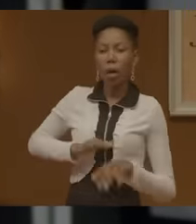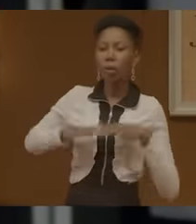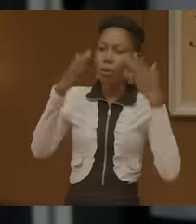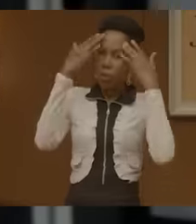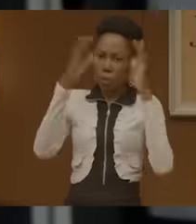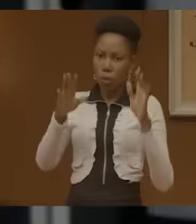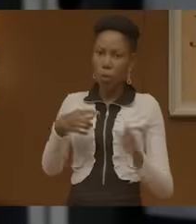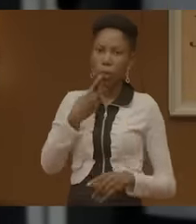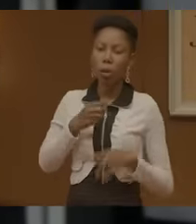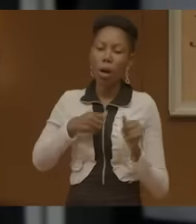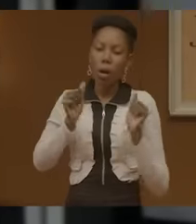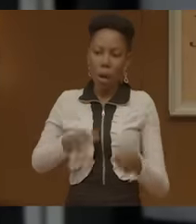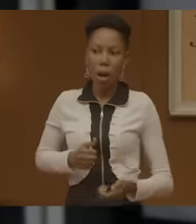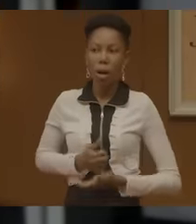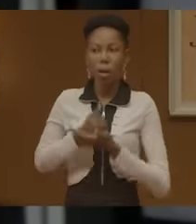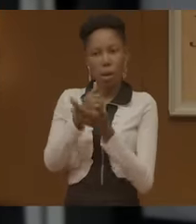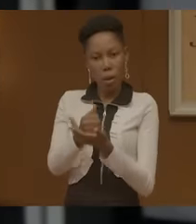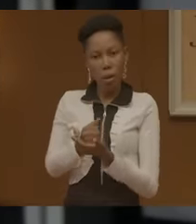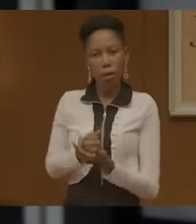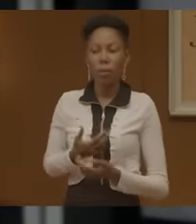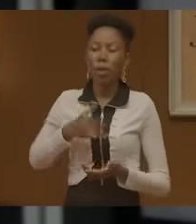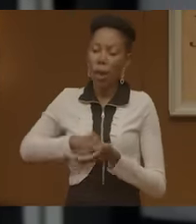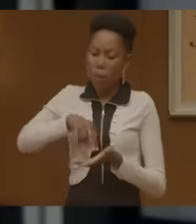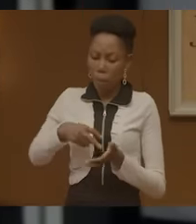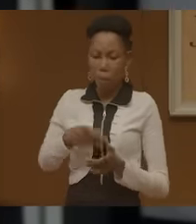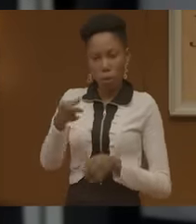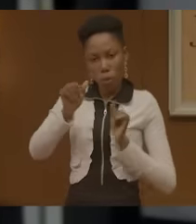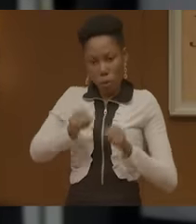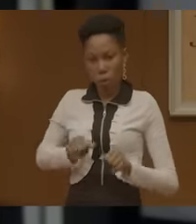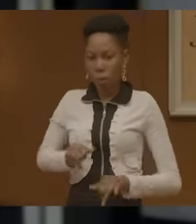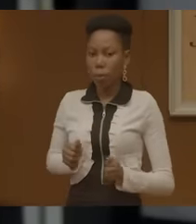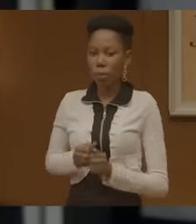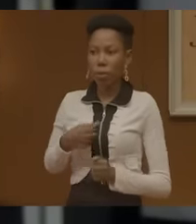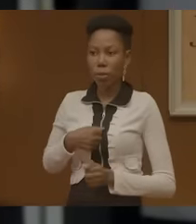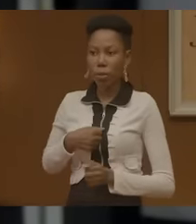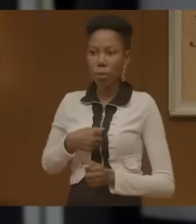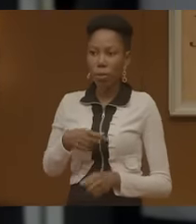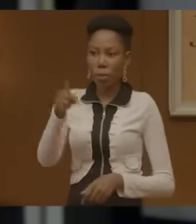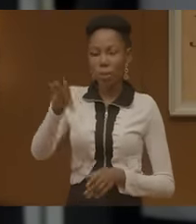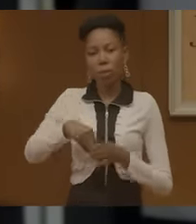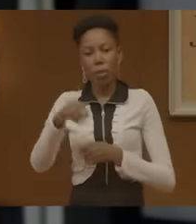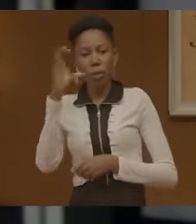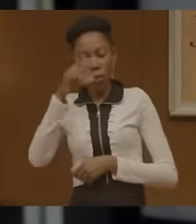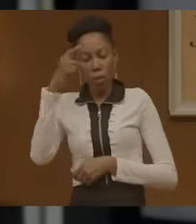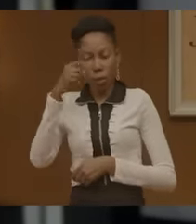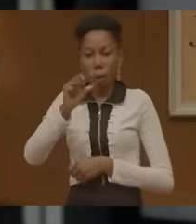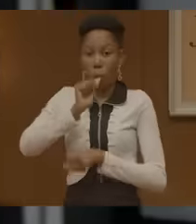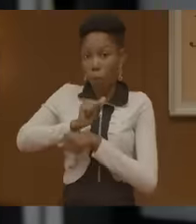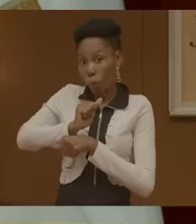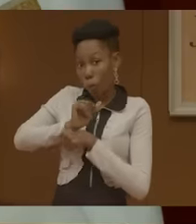your father's family. So you have to stay with me. One day, I went out in searching of job. Someone took